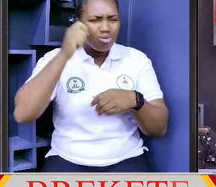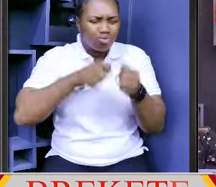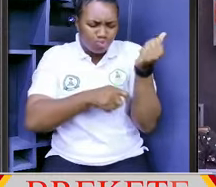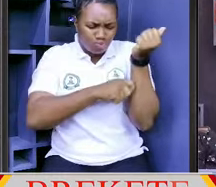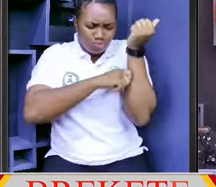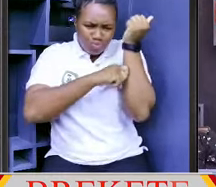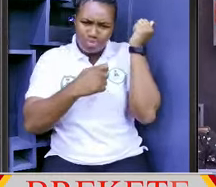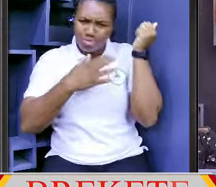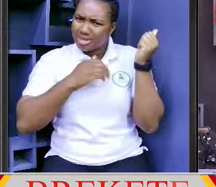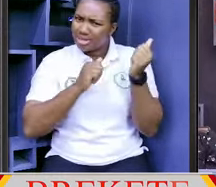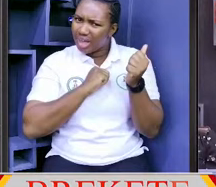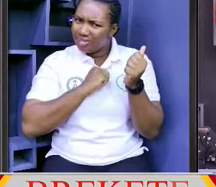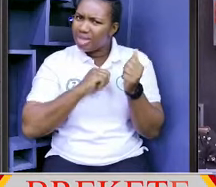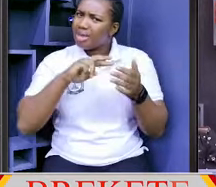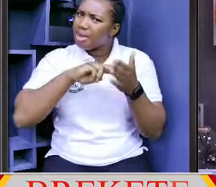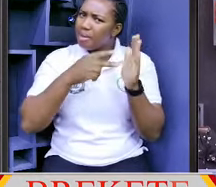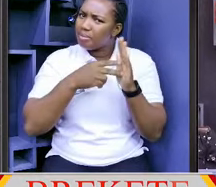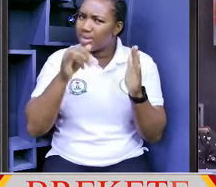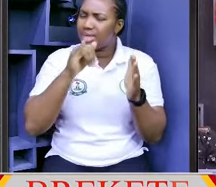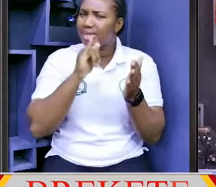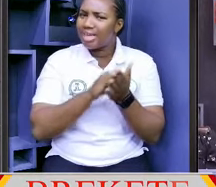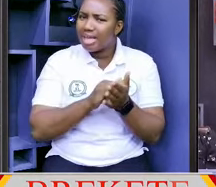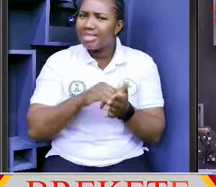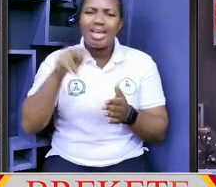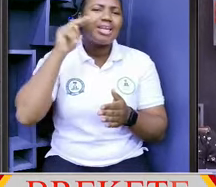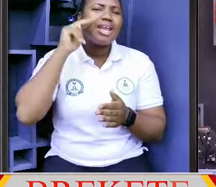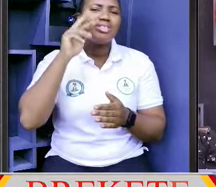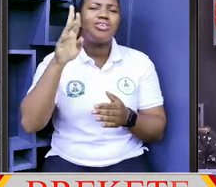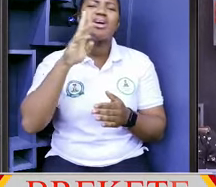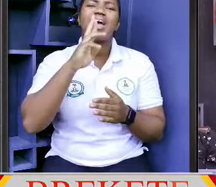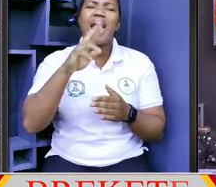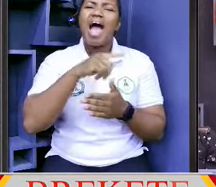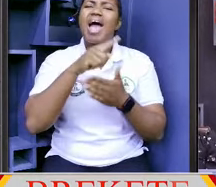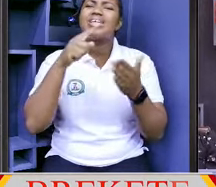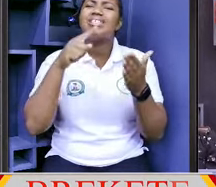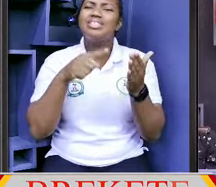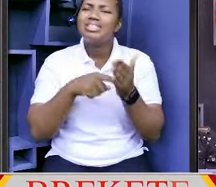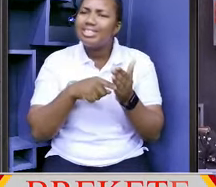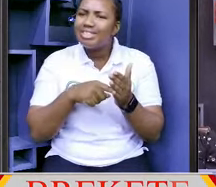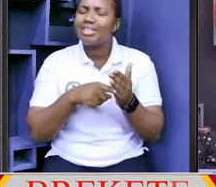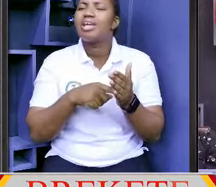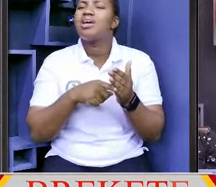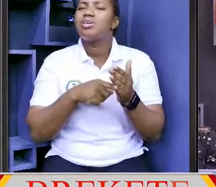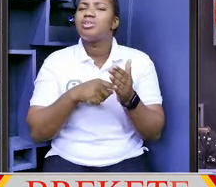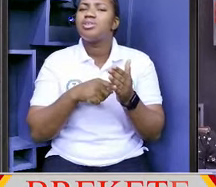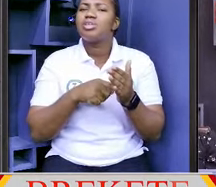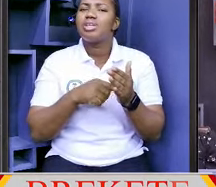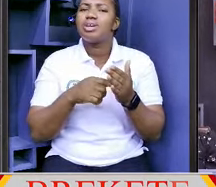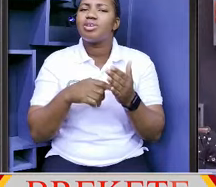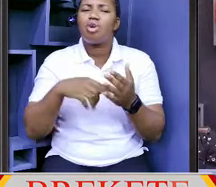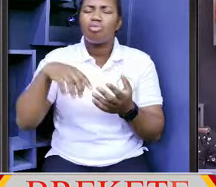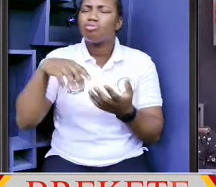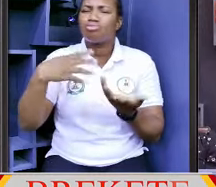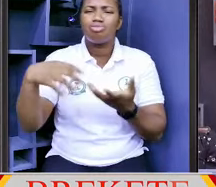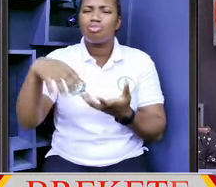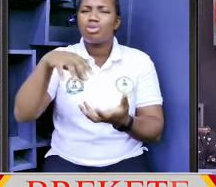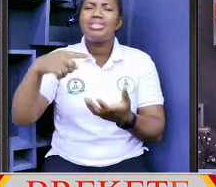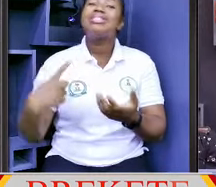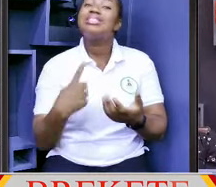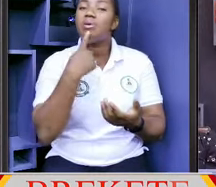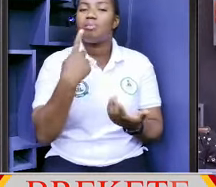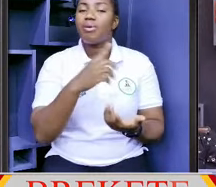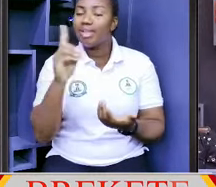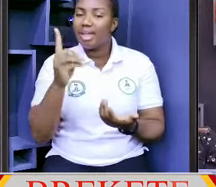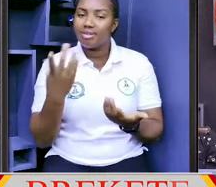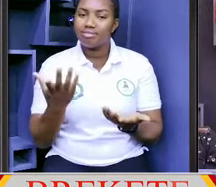that Nigerians are this disenfranchised, disgruntled,